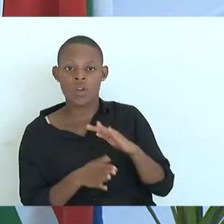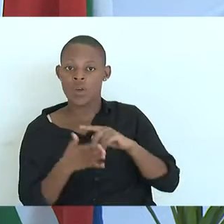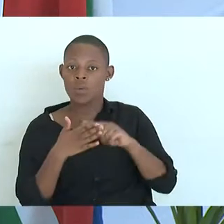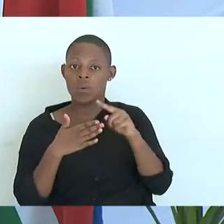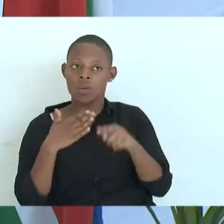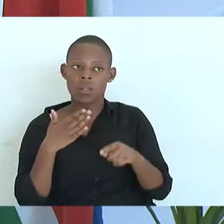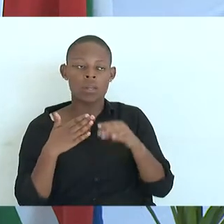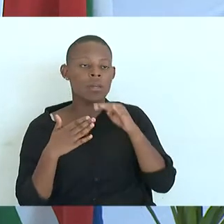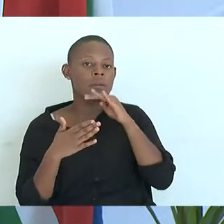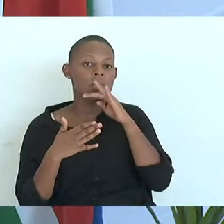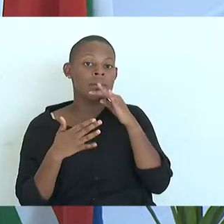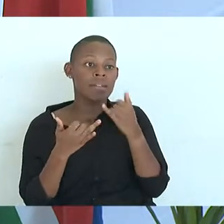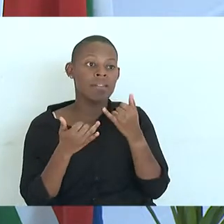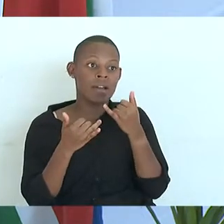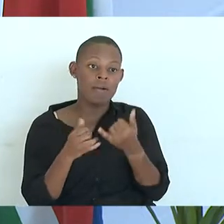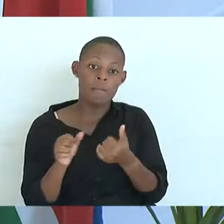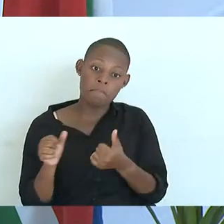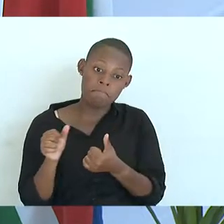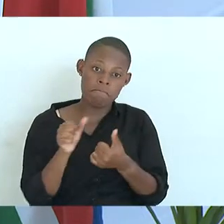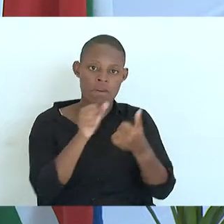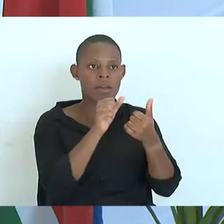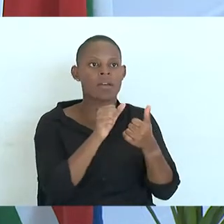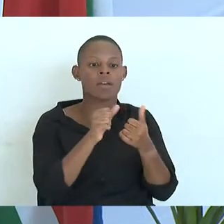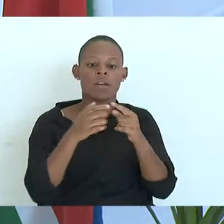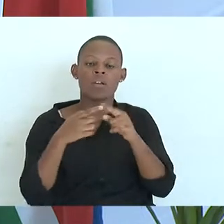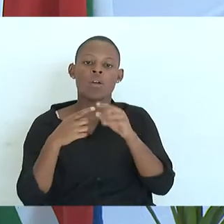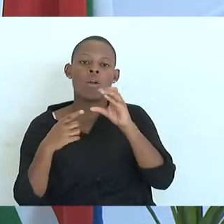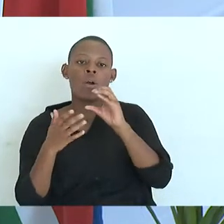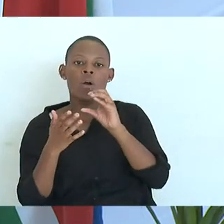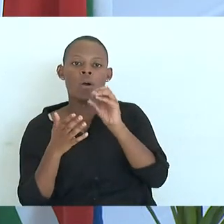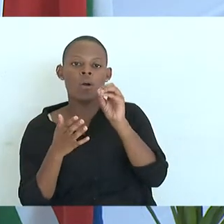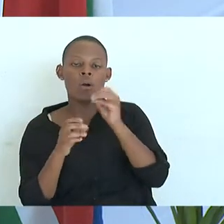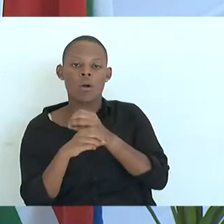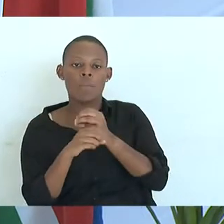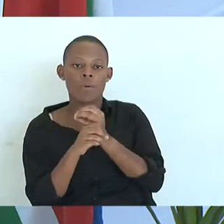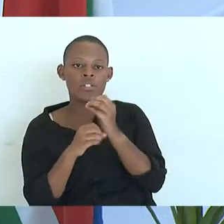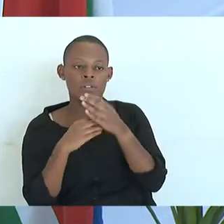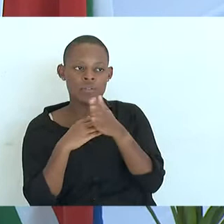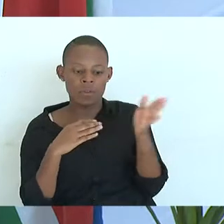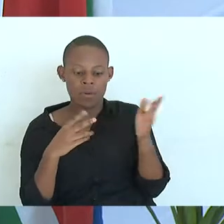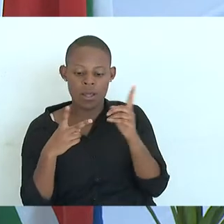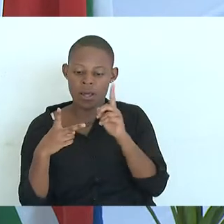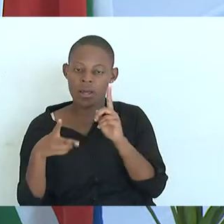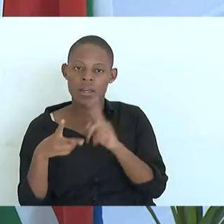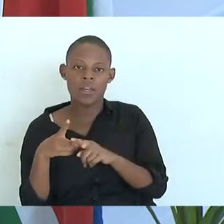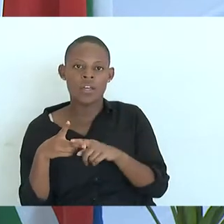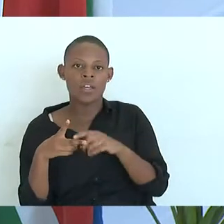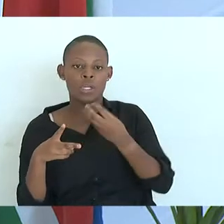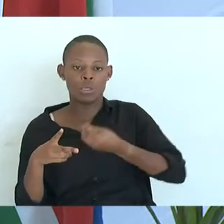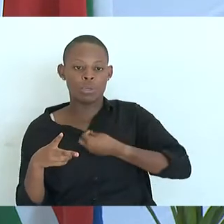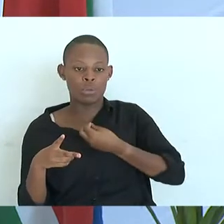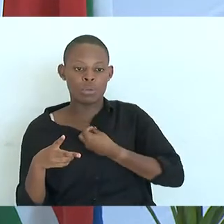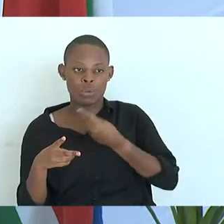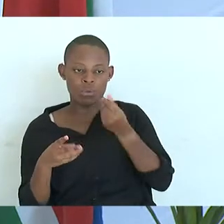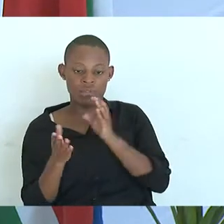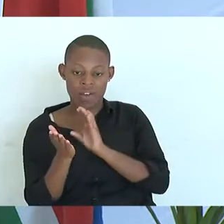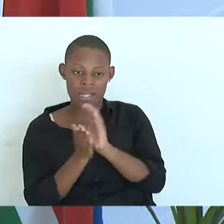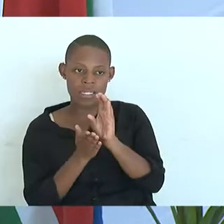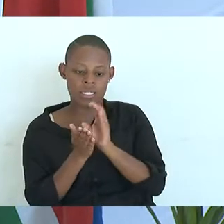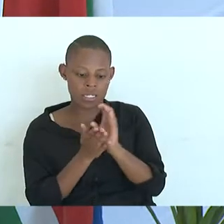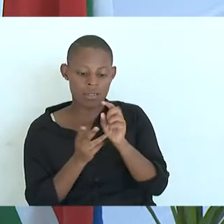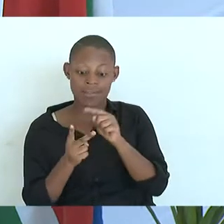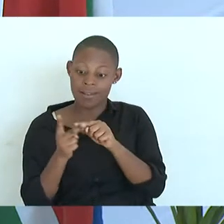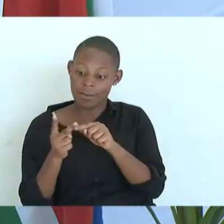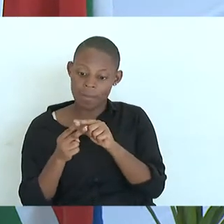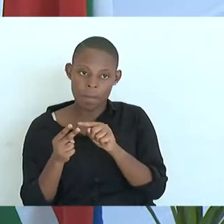beneficiaries of Operation Vula and Youth Fund per district, work on their challenges, ensure